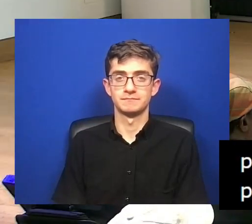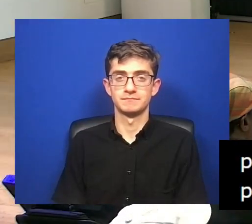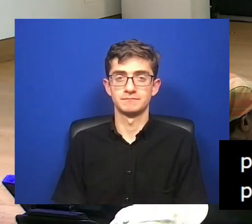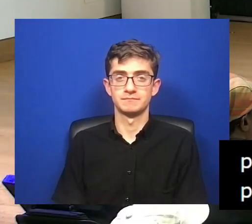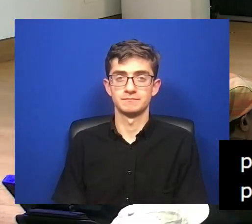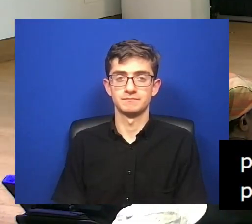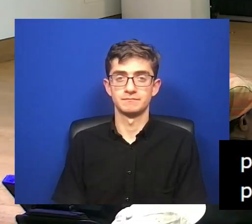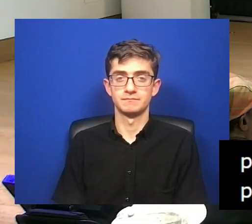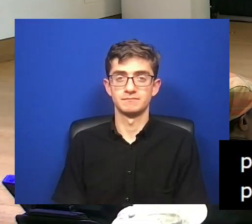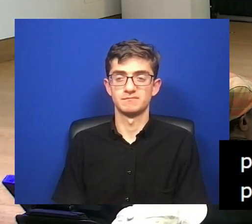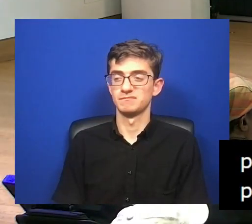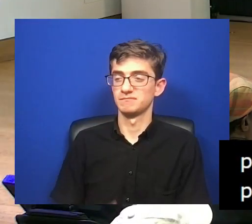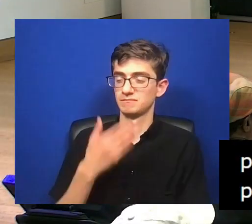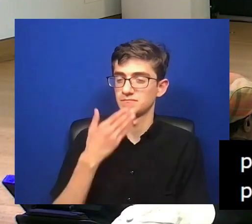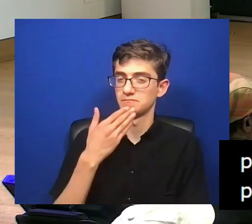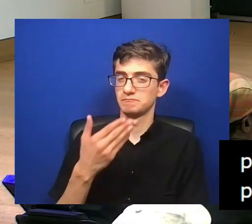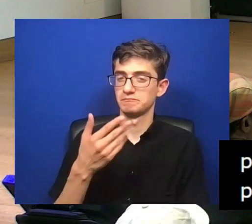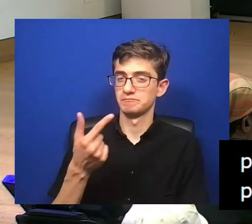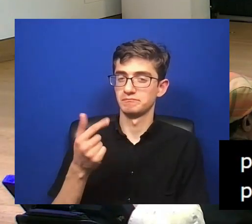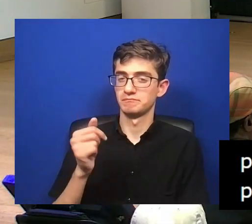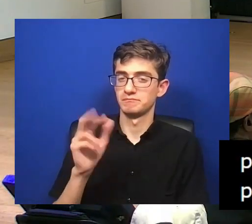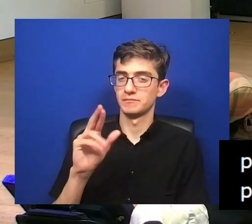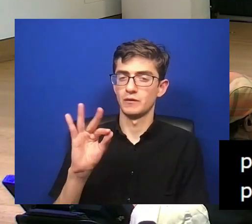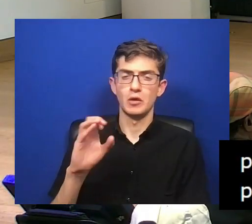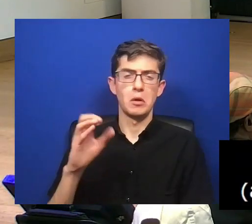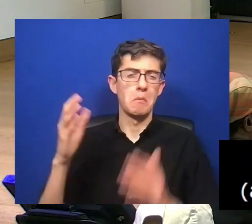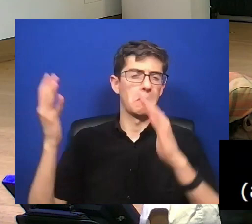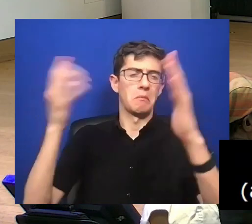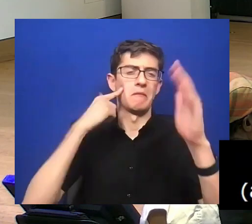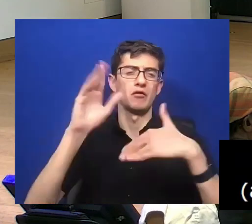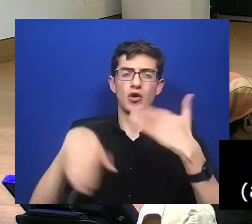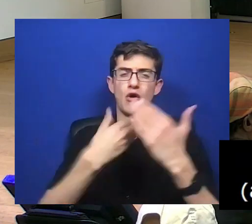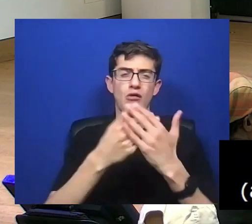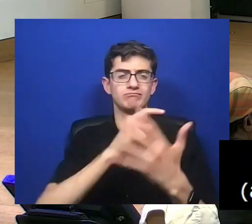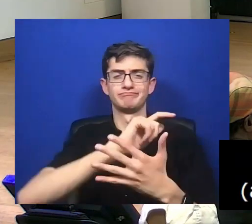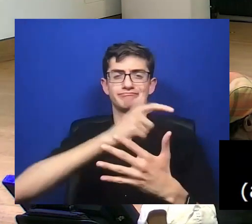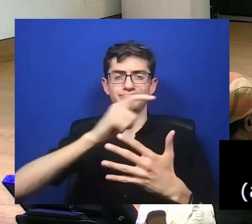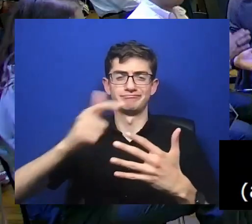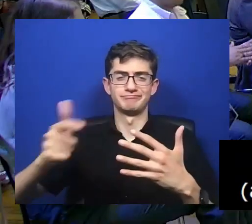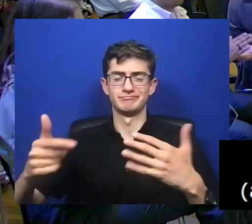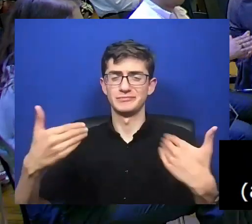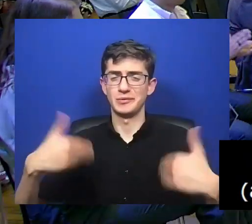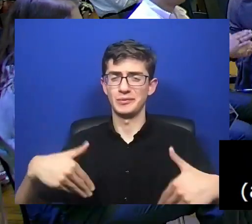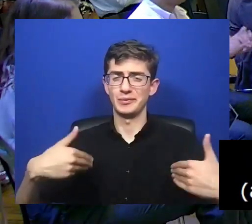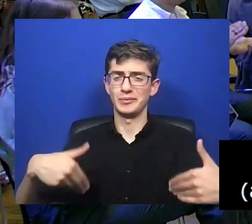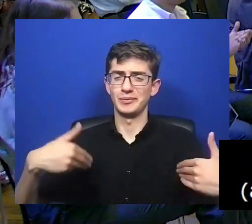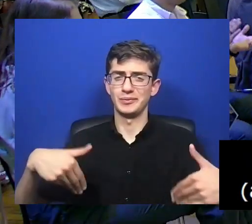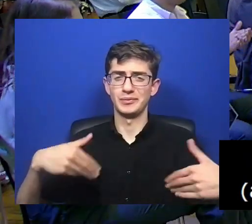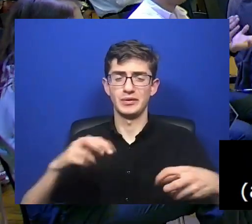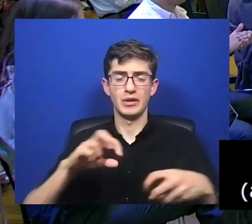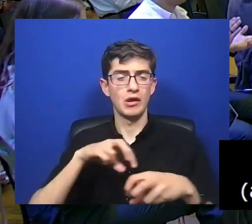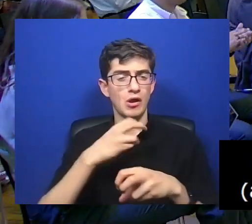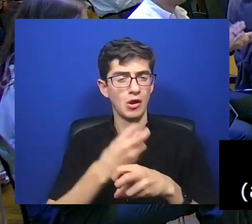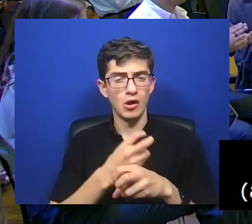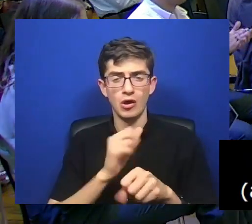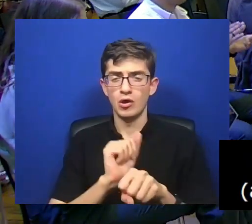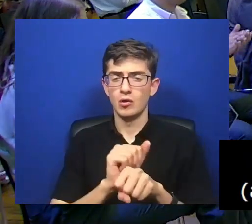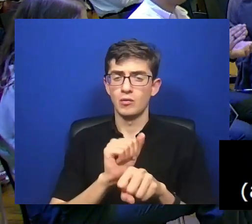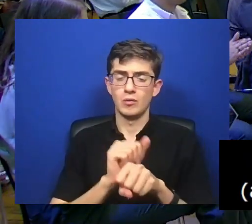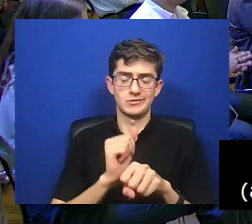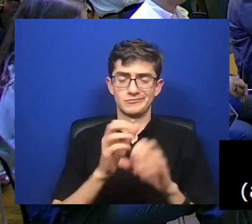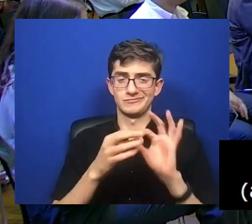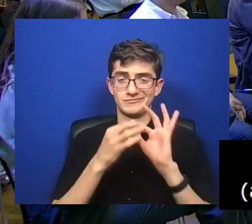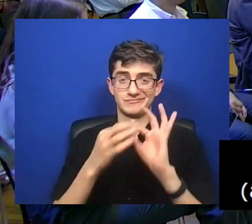Thank you, Garfield. Okay, just let's give a round of applause to all those folks who are just really doing the hard work on the side of getting